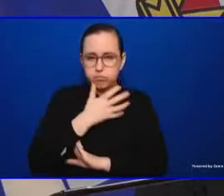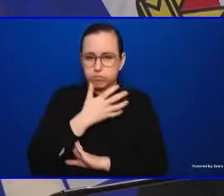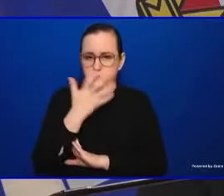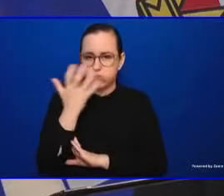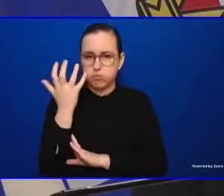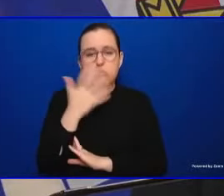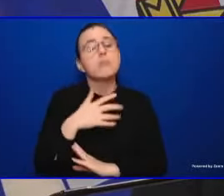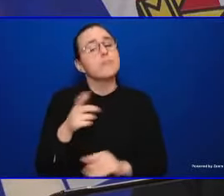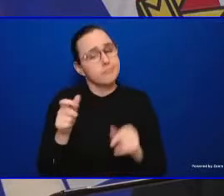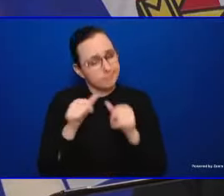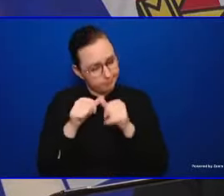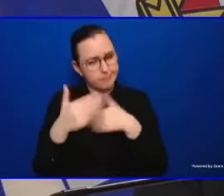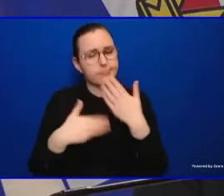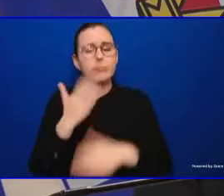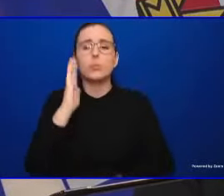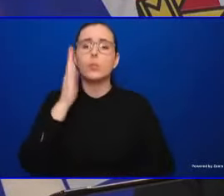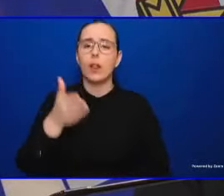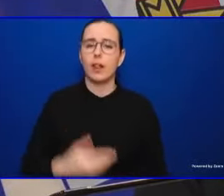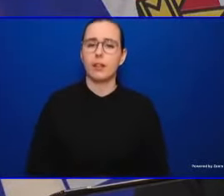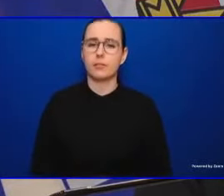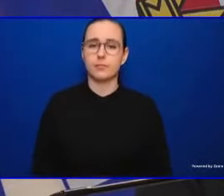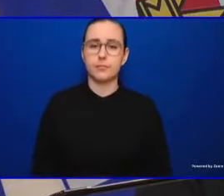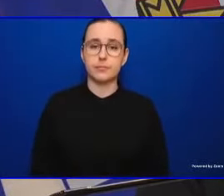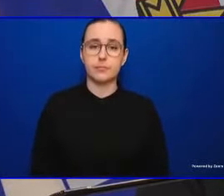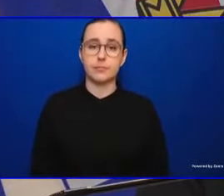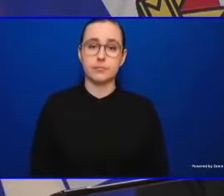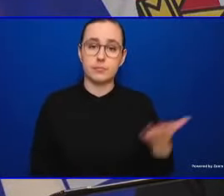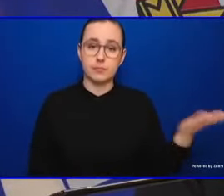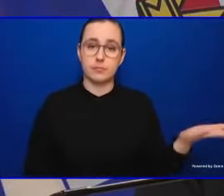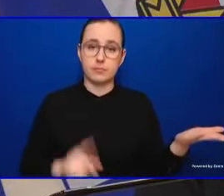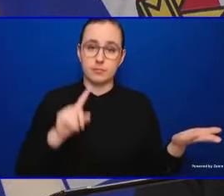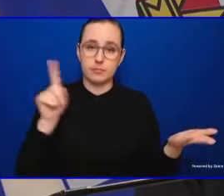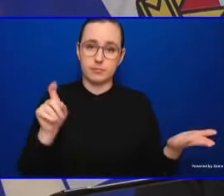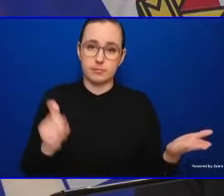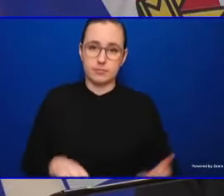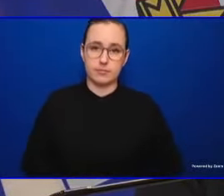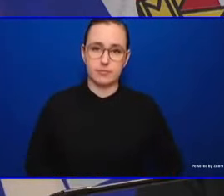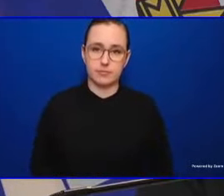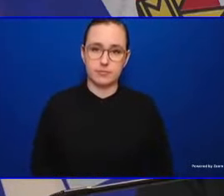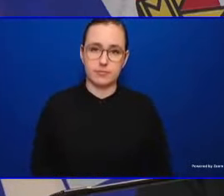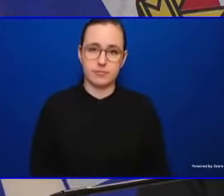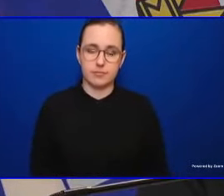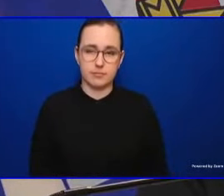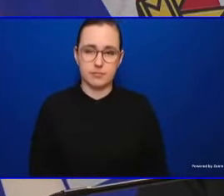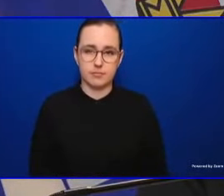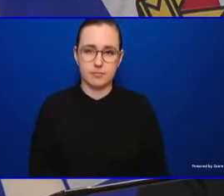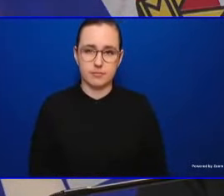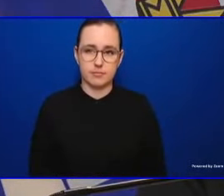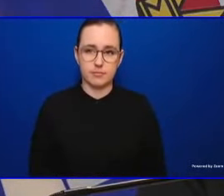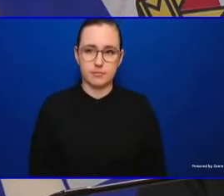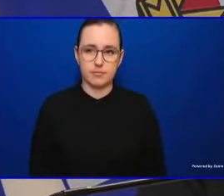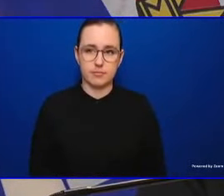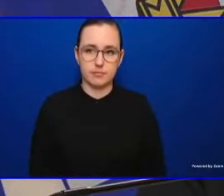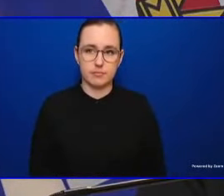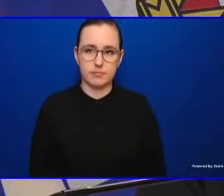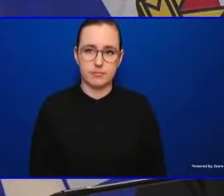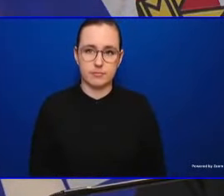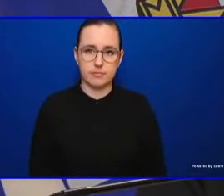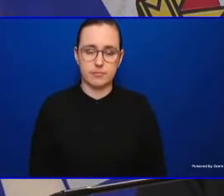Hi, thanks for this opportunity. I just spoke with an employee of a long-term care home here in Kamloops,